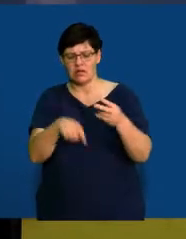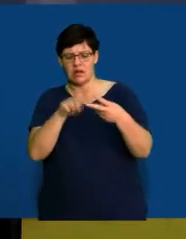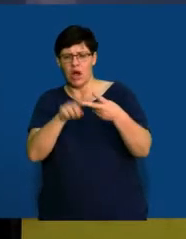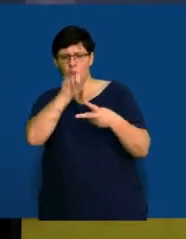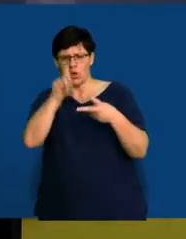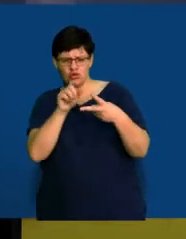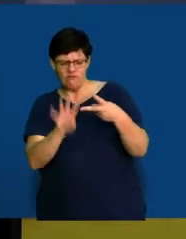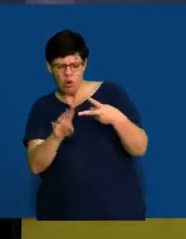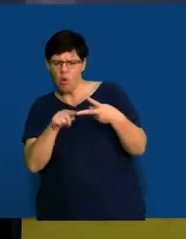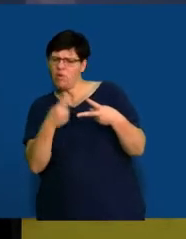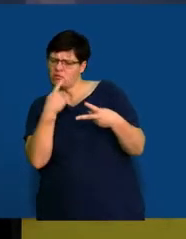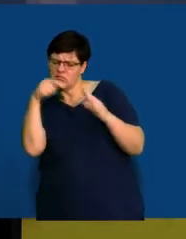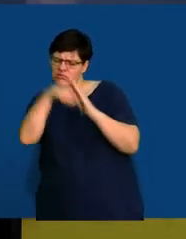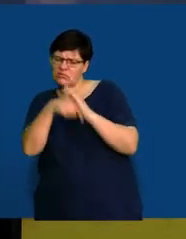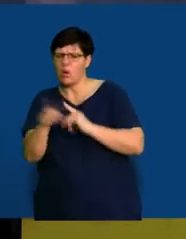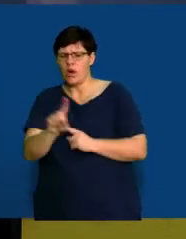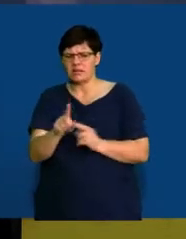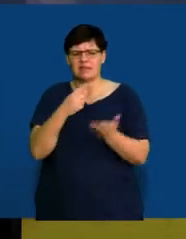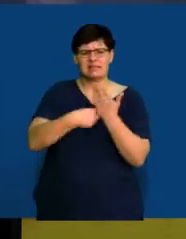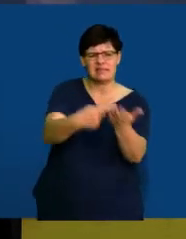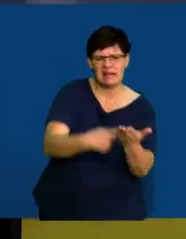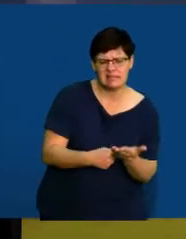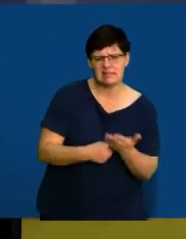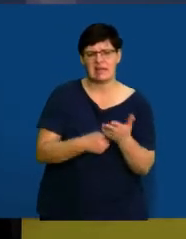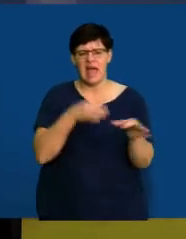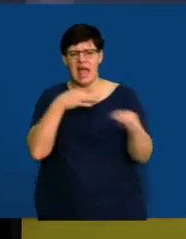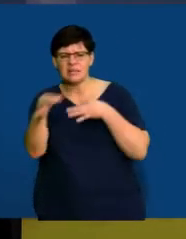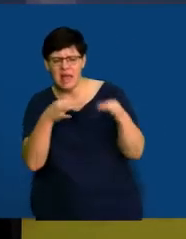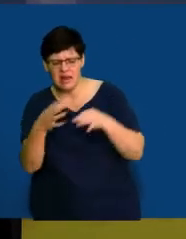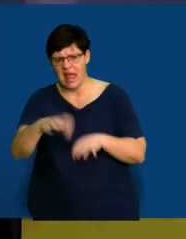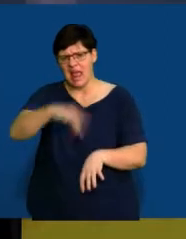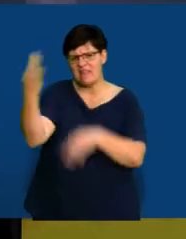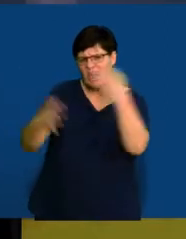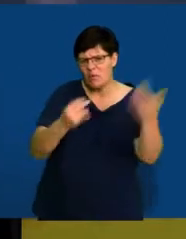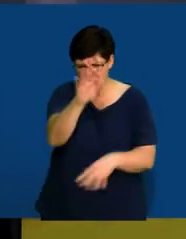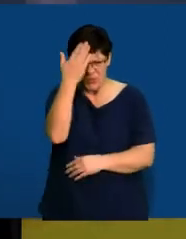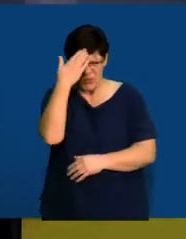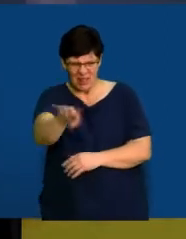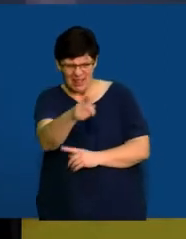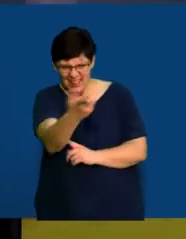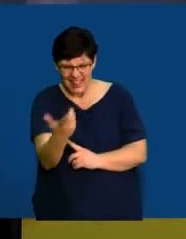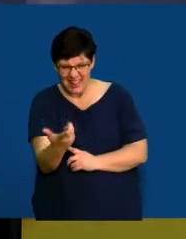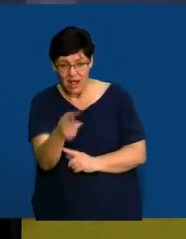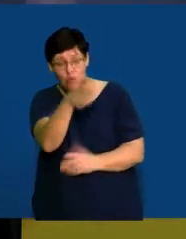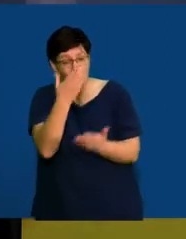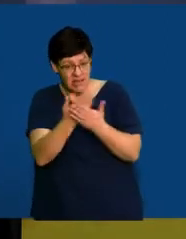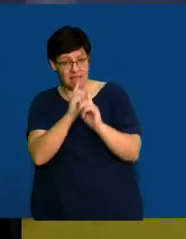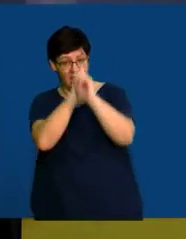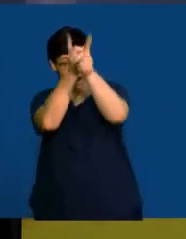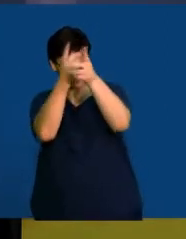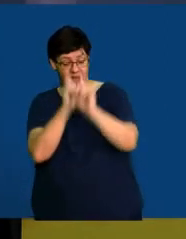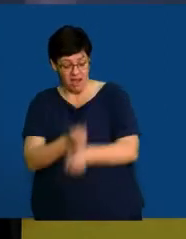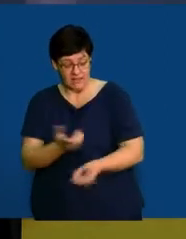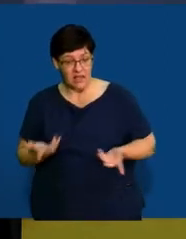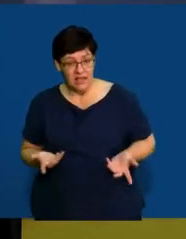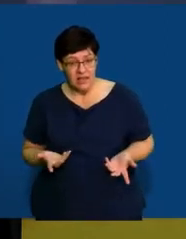verbs. Discuss, explain, evaluate. You know those verbs? Are you able to answer them?